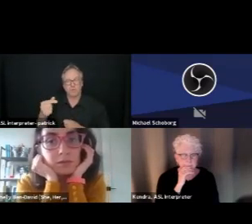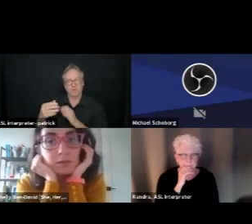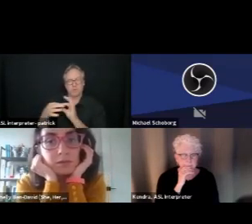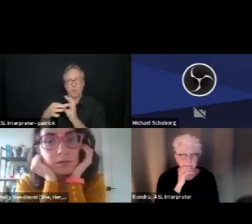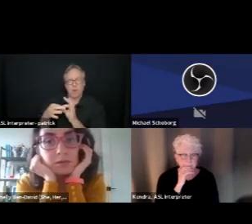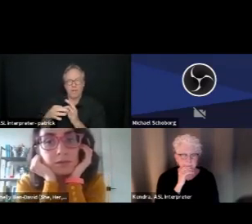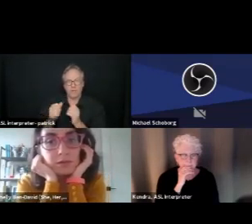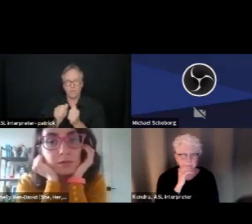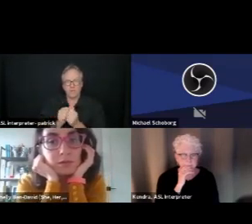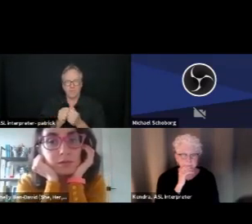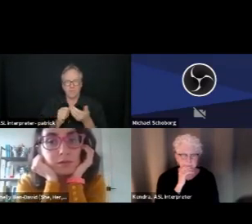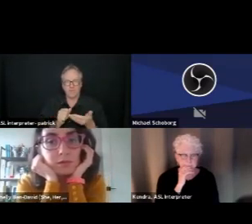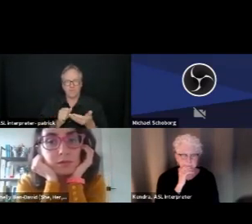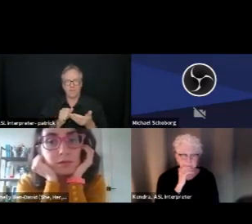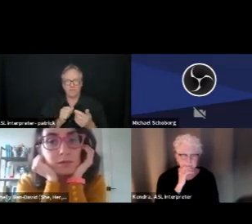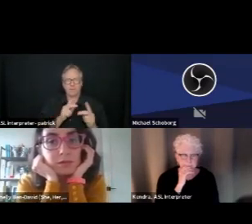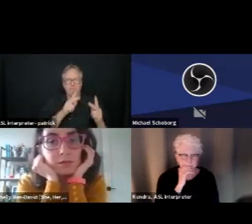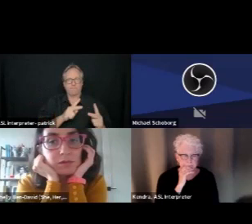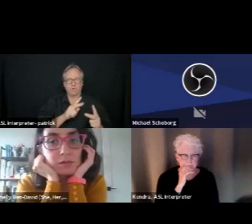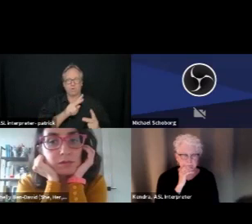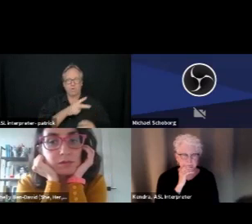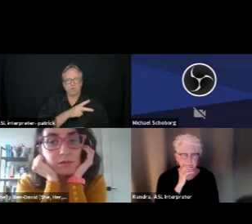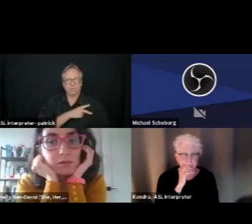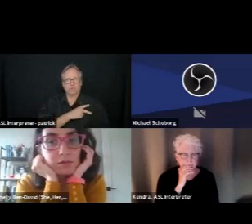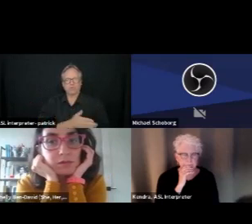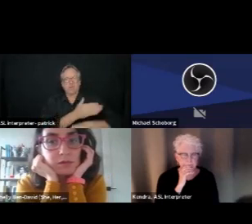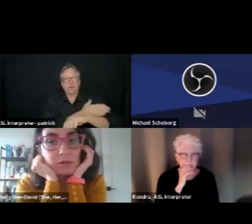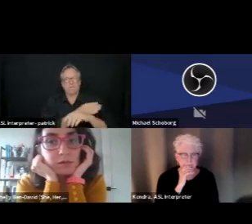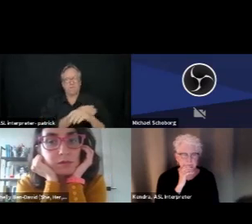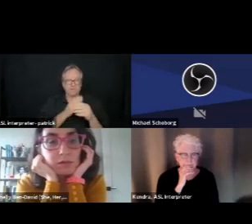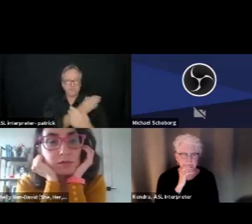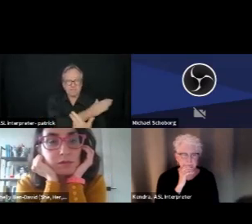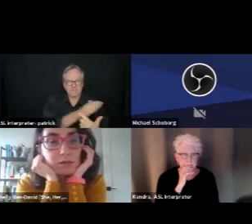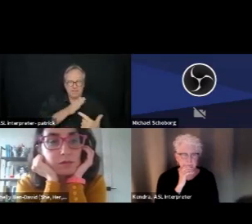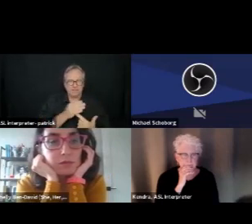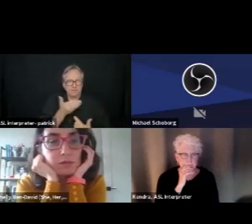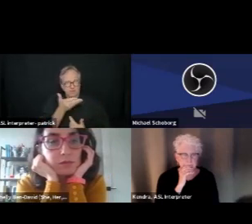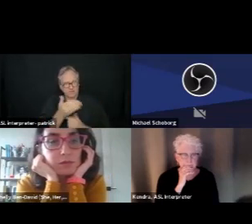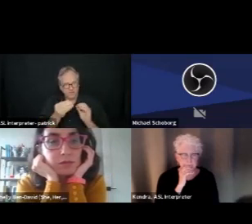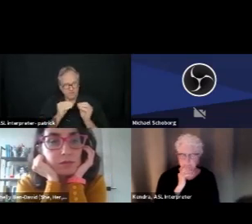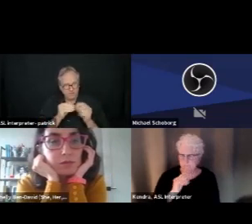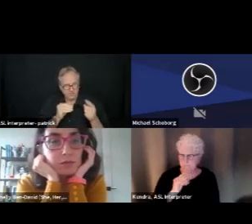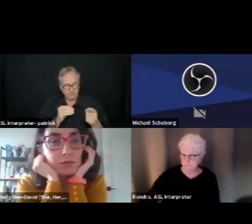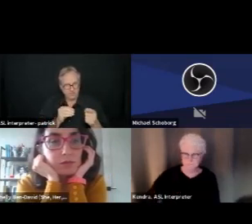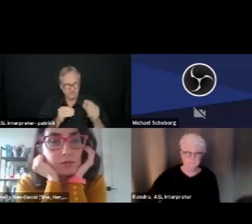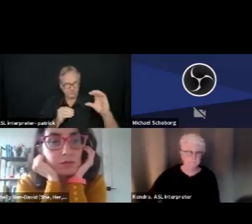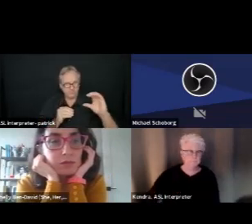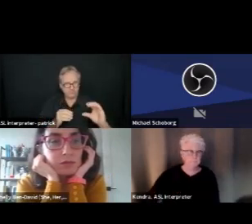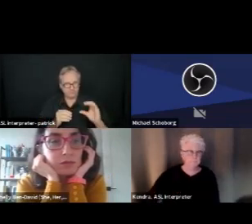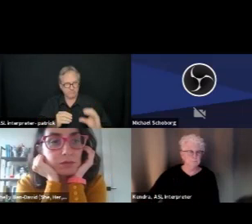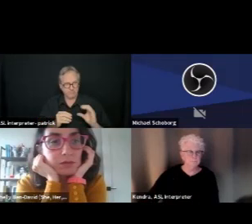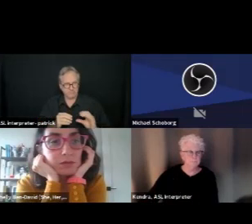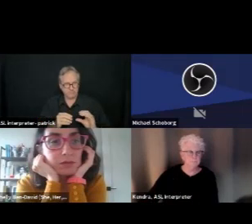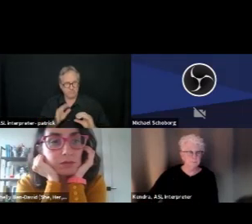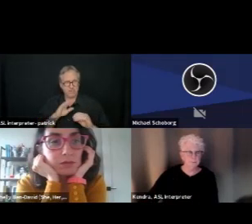with aspects of the personal recovery scale. So here, again, these are all the domains of post-traumatic growth on this